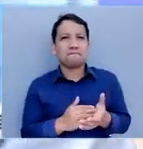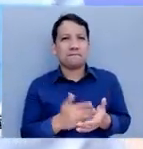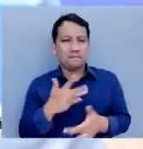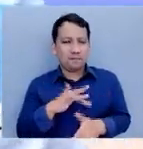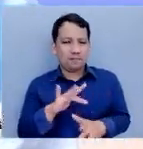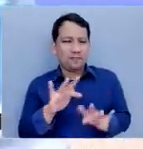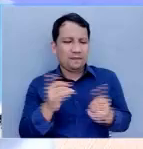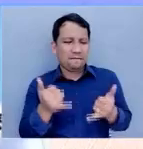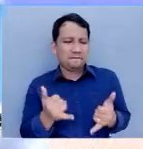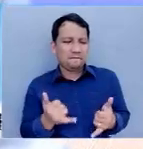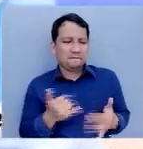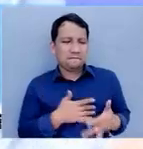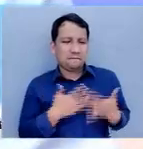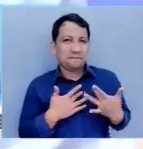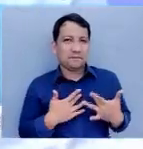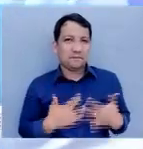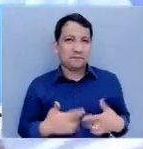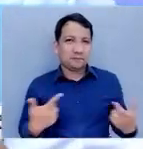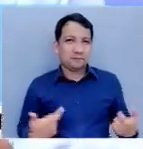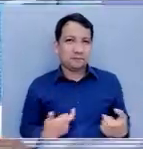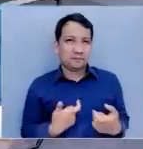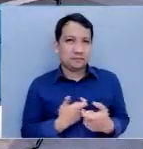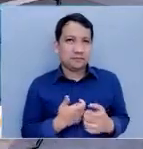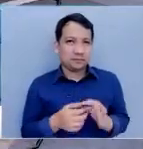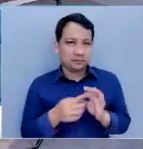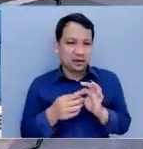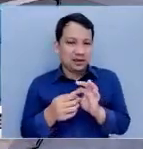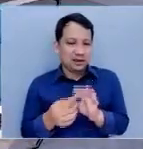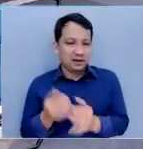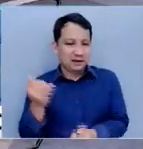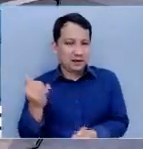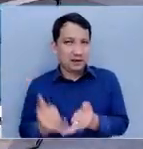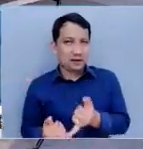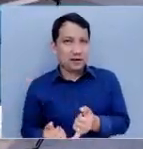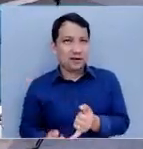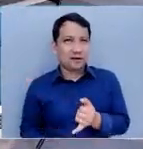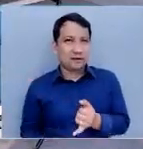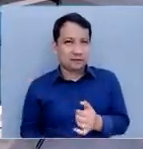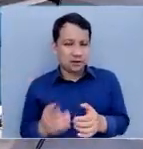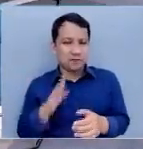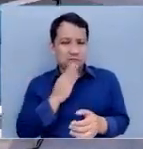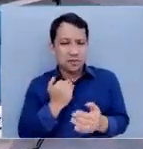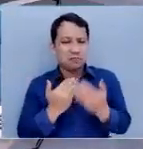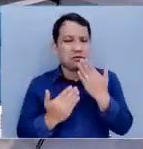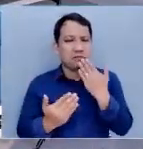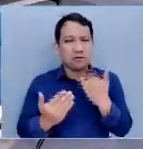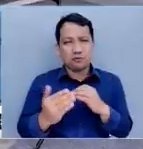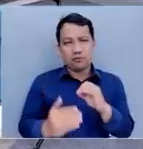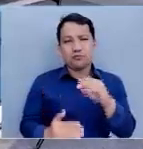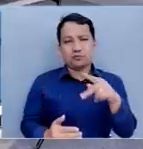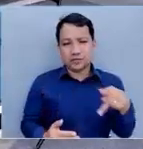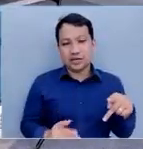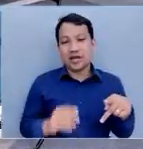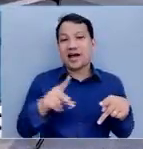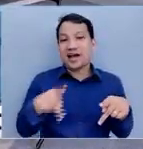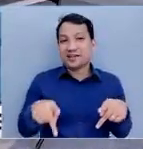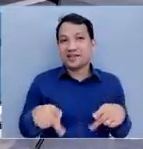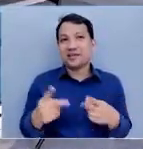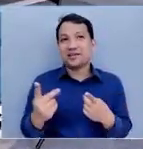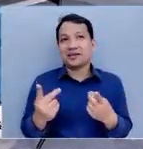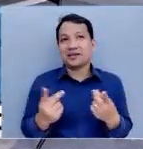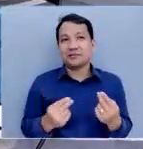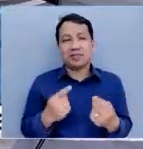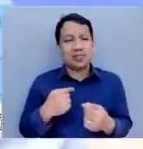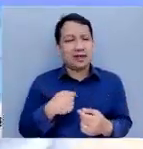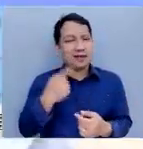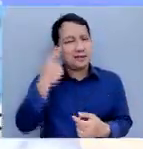your heart. Got lost in the game. Hey, oh, baby. Ooh, you think I'm